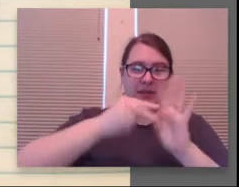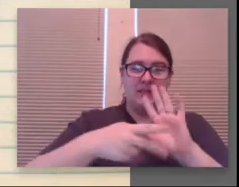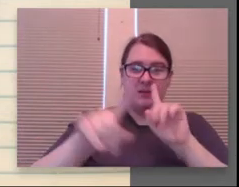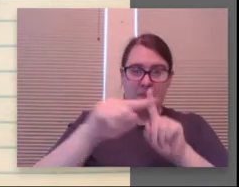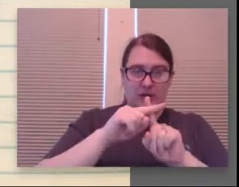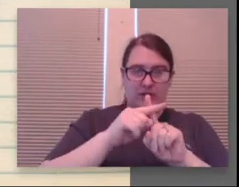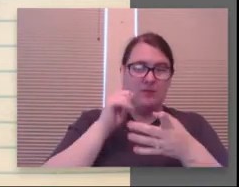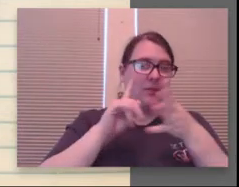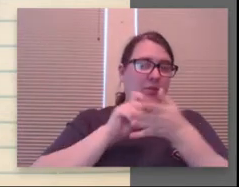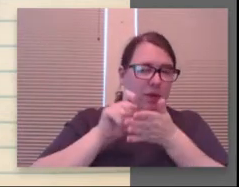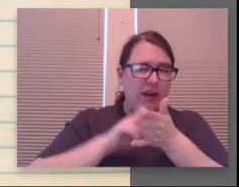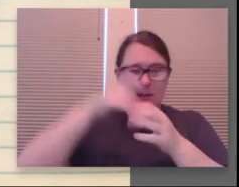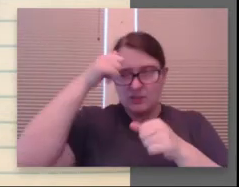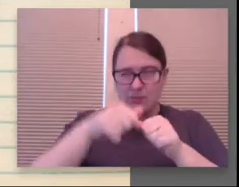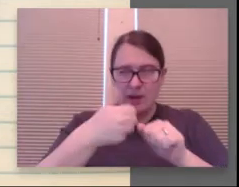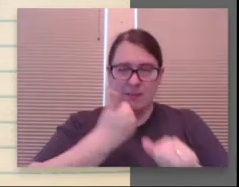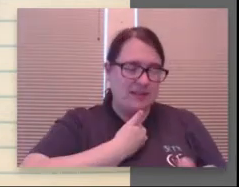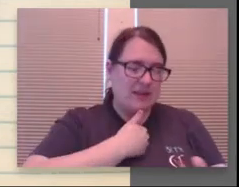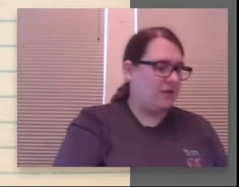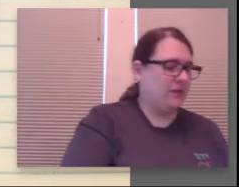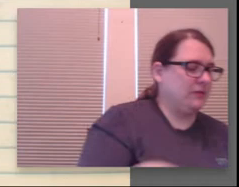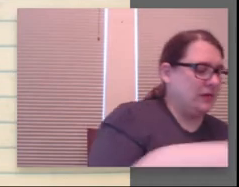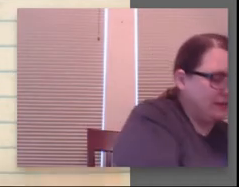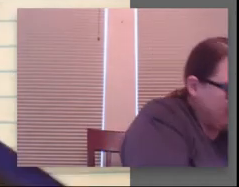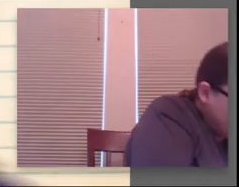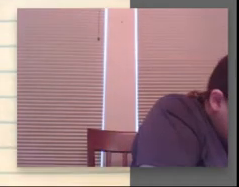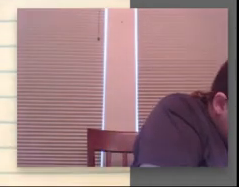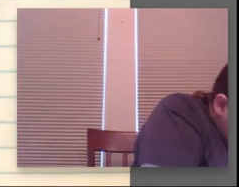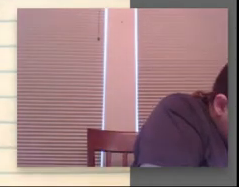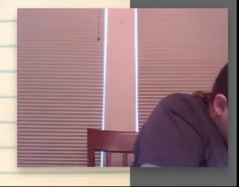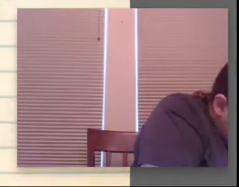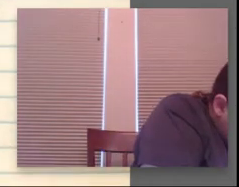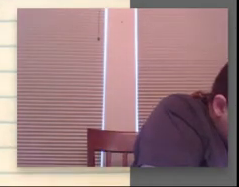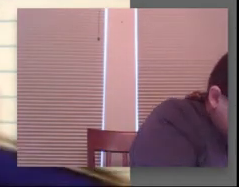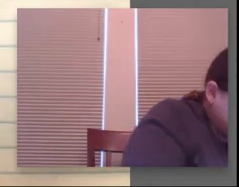that means positive, so I'm going to write it to remind myself.